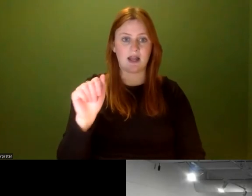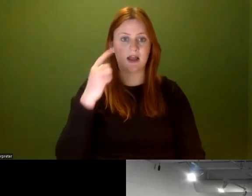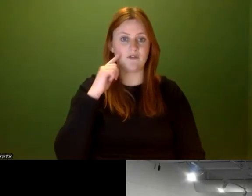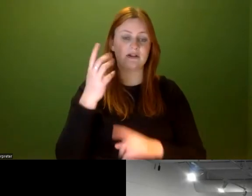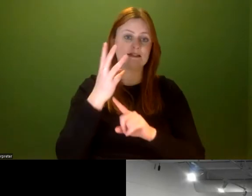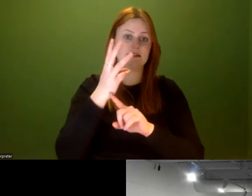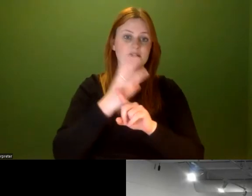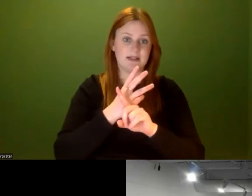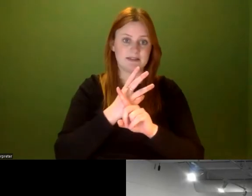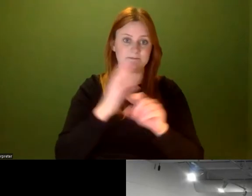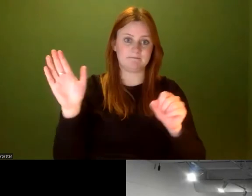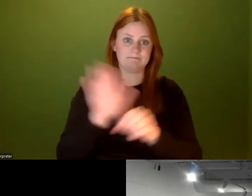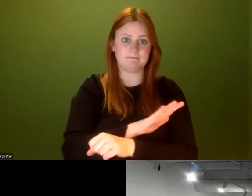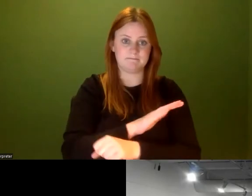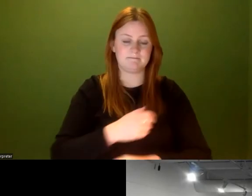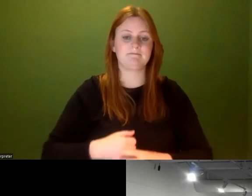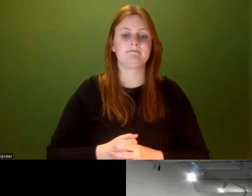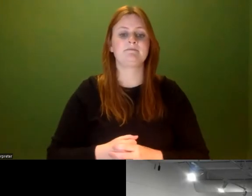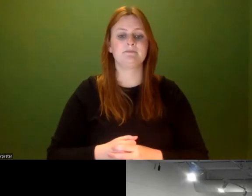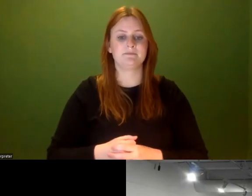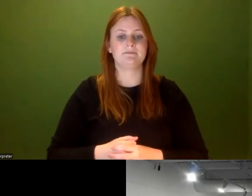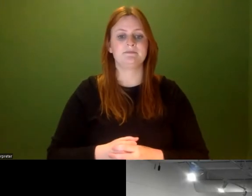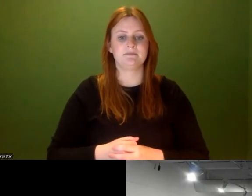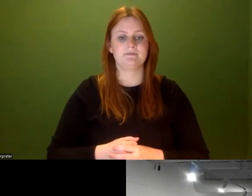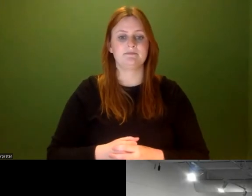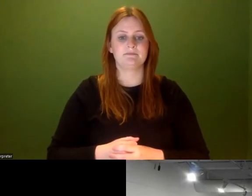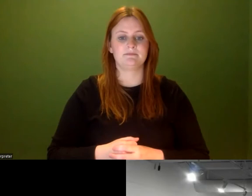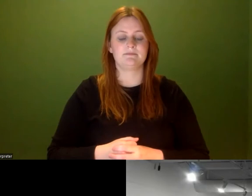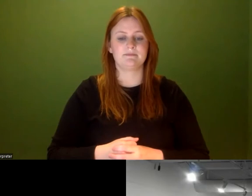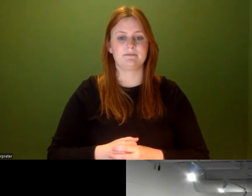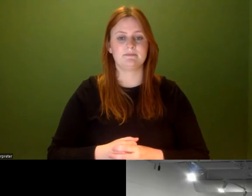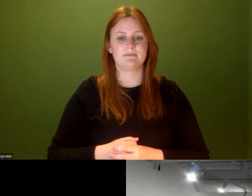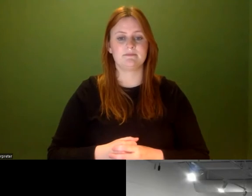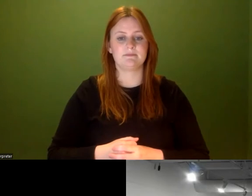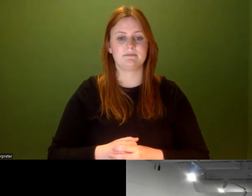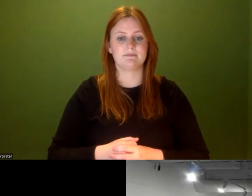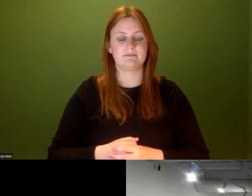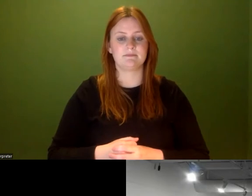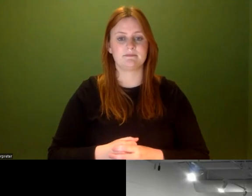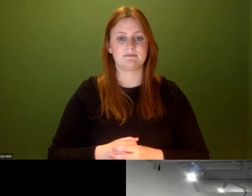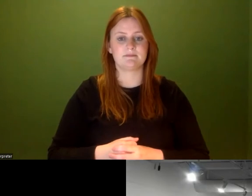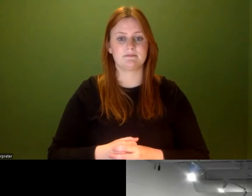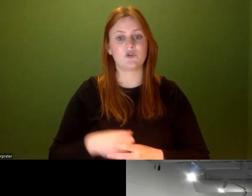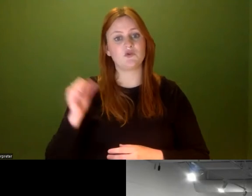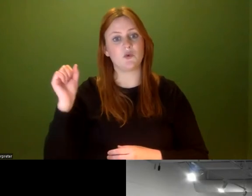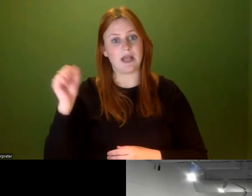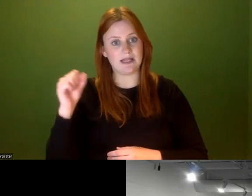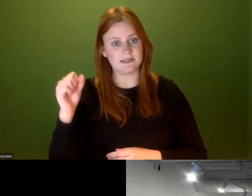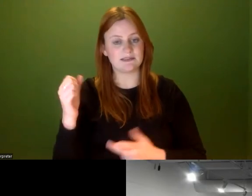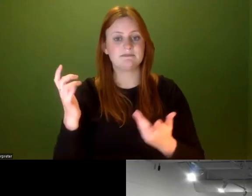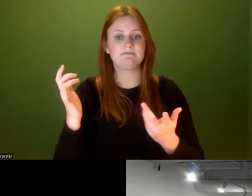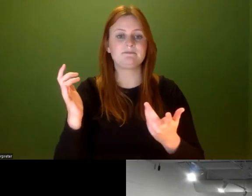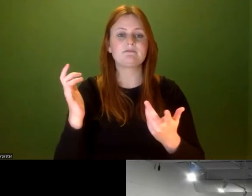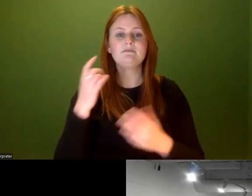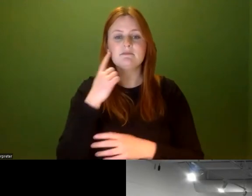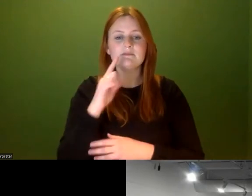6 months. And, you know, in that way, yes, I'm going to say definitely. In terms of the